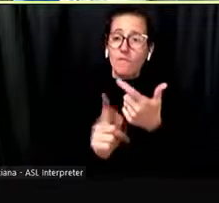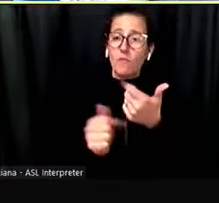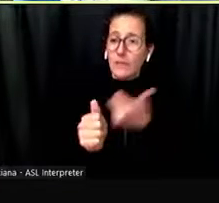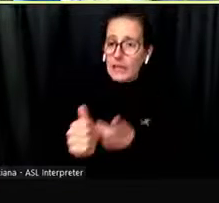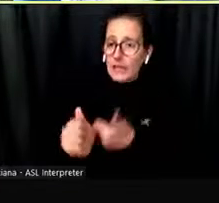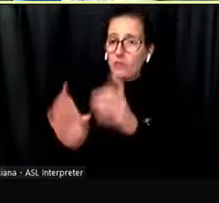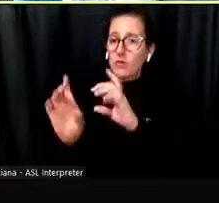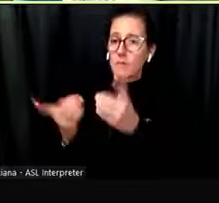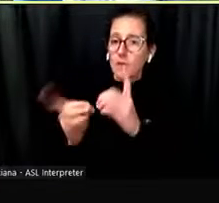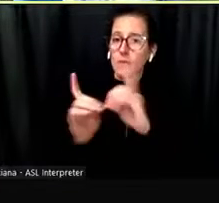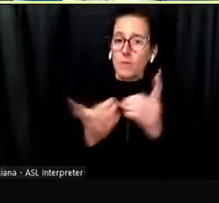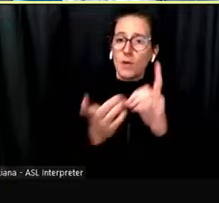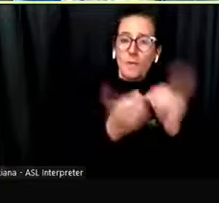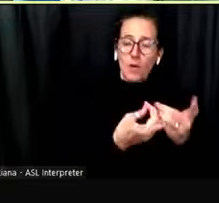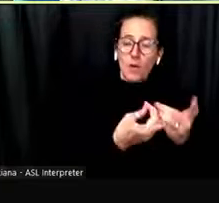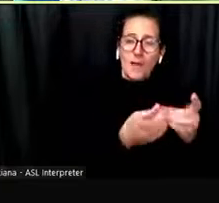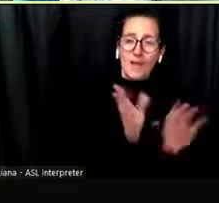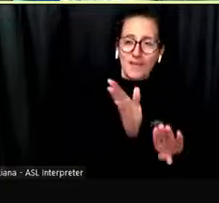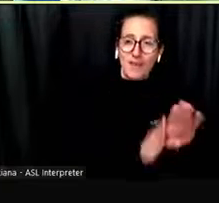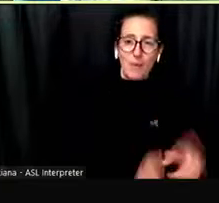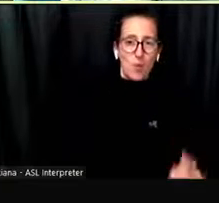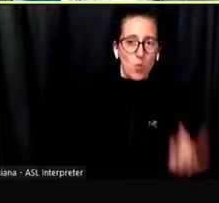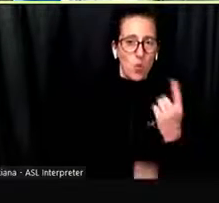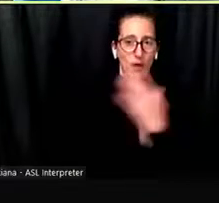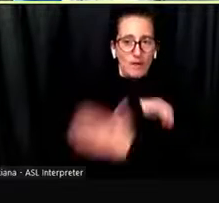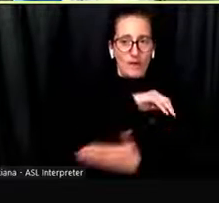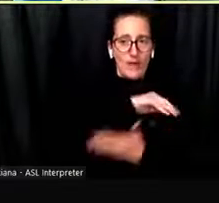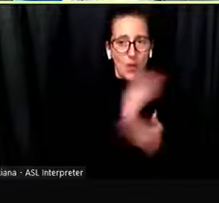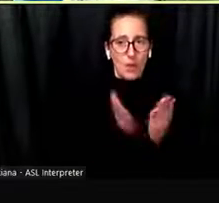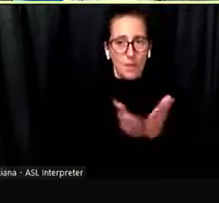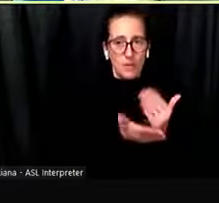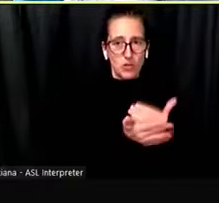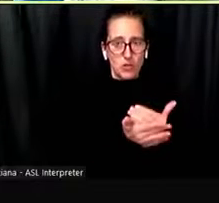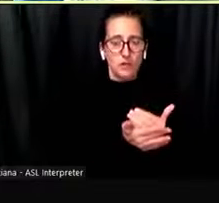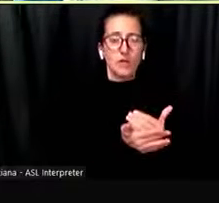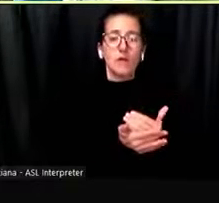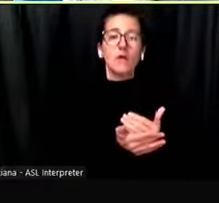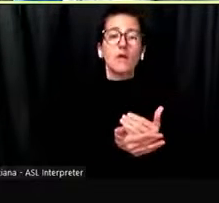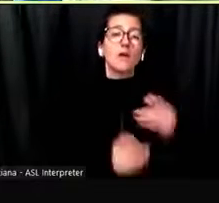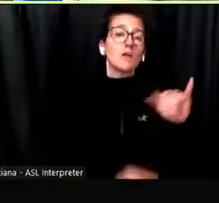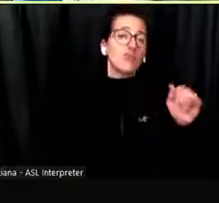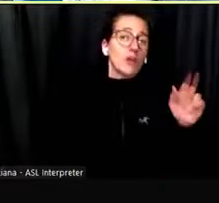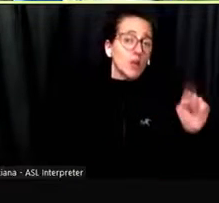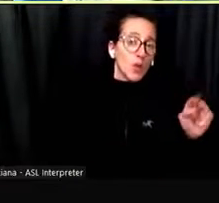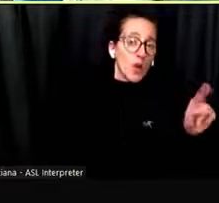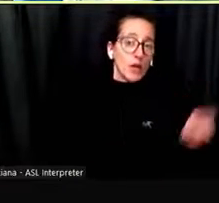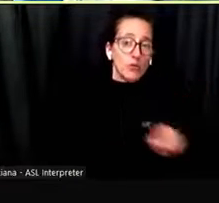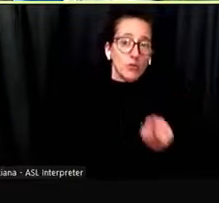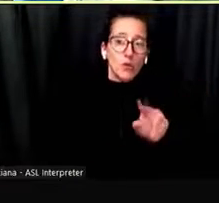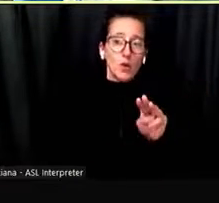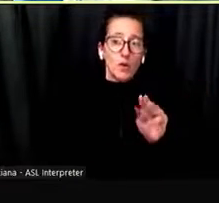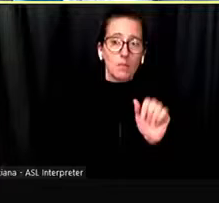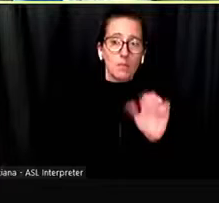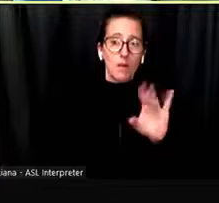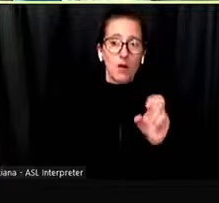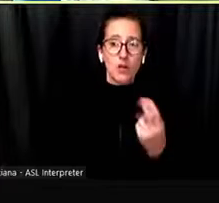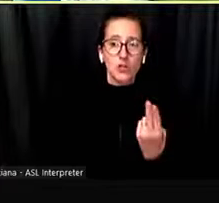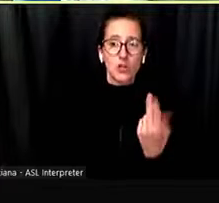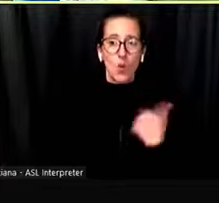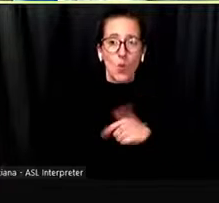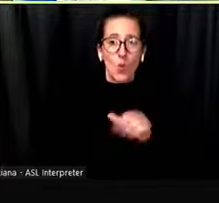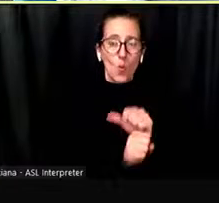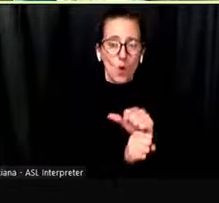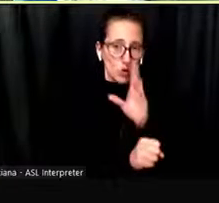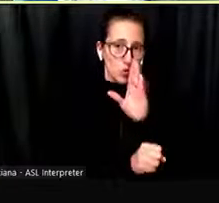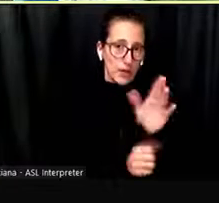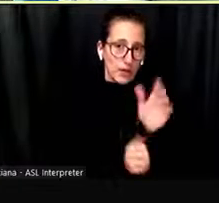budget. And throughout January to March, that's where my team works directly with the departments to put all of that together. And there's actually a lot